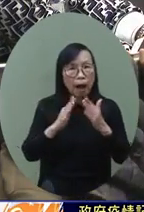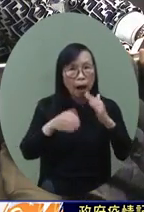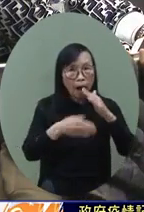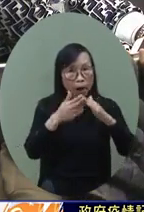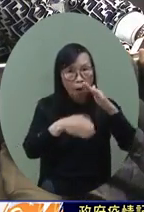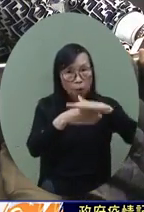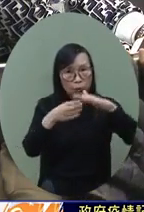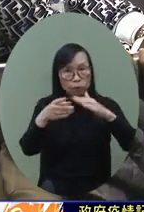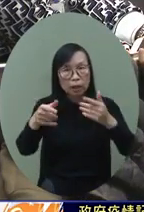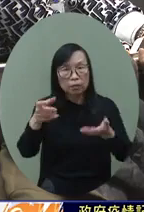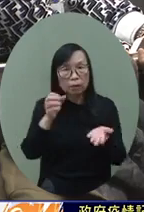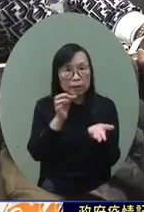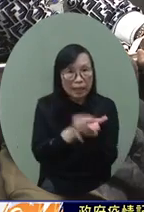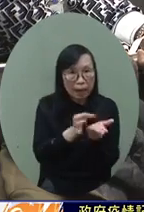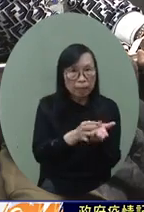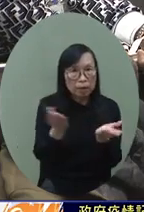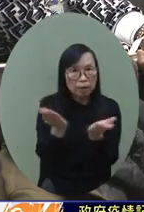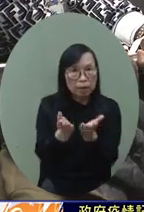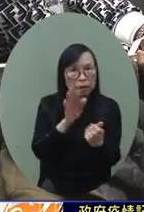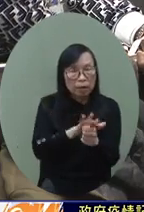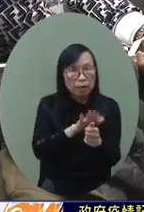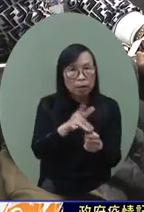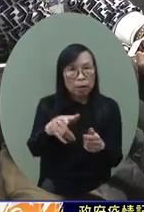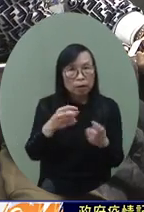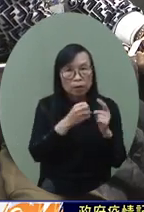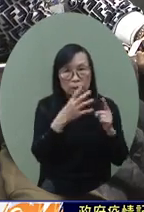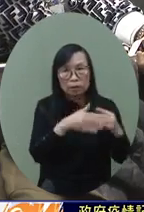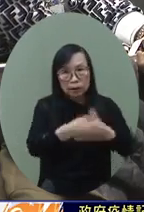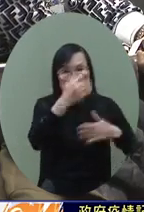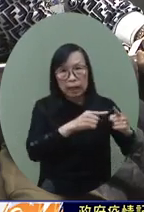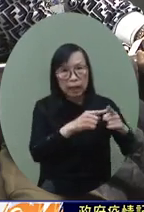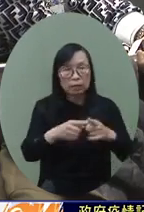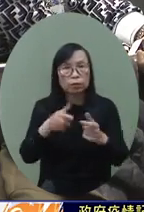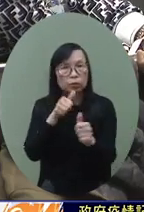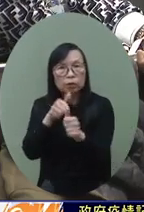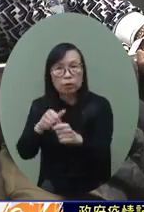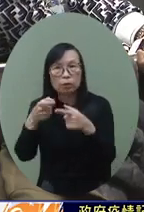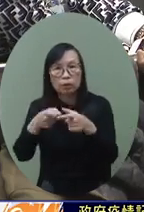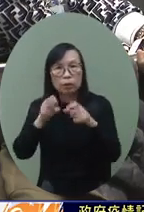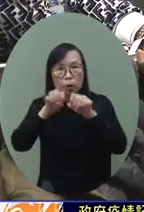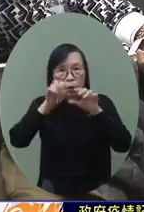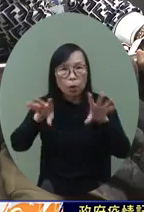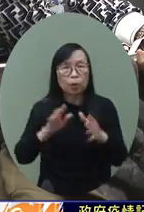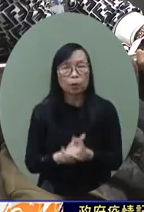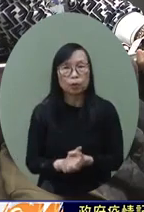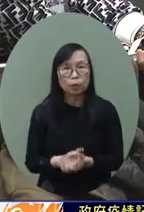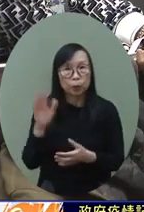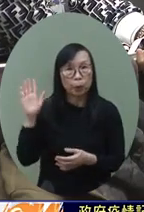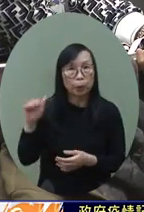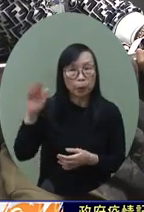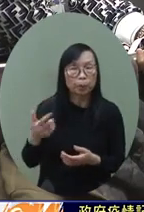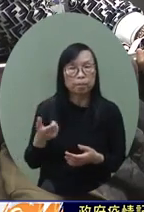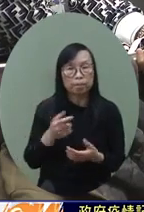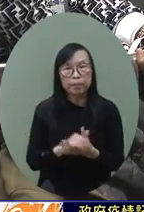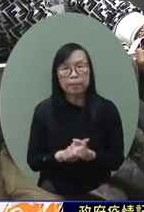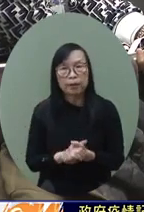has complied with the order? And do you have any figures of how many people have not complied with mandatory testing orders